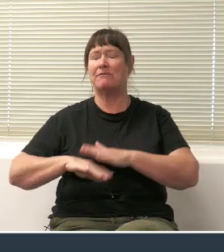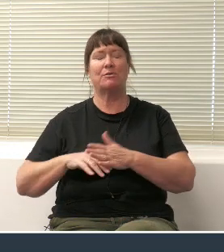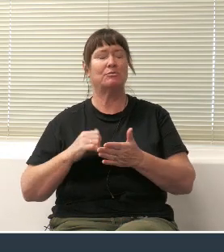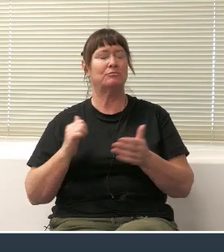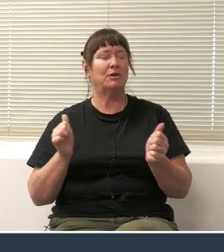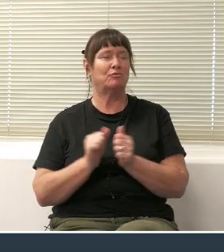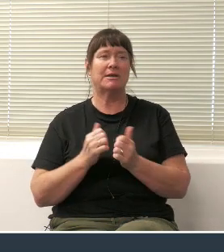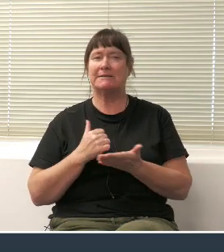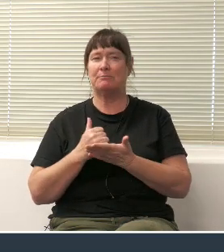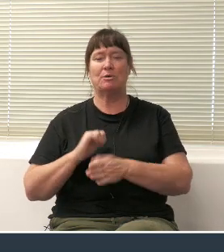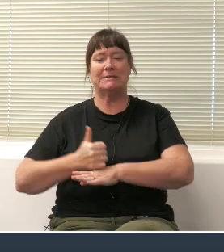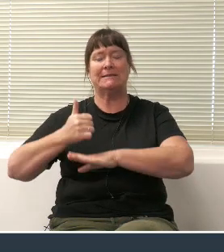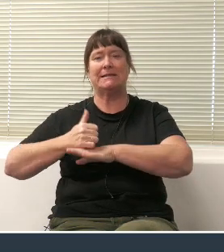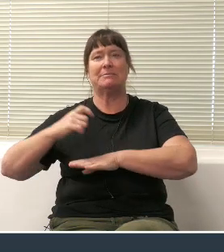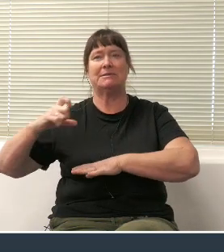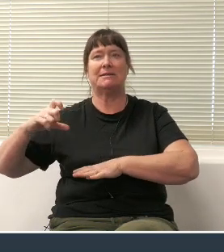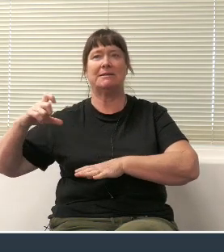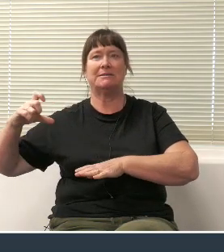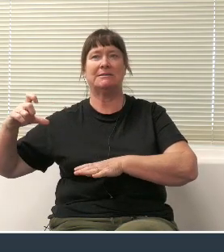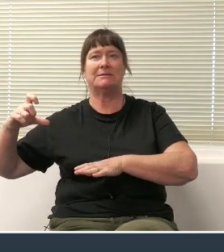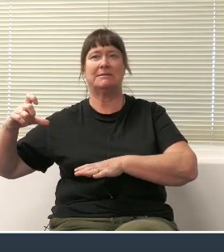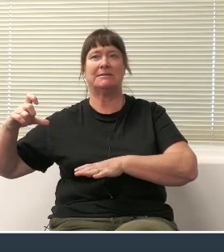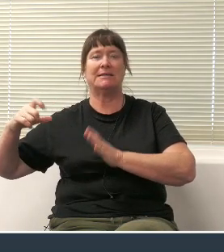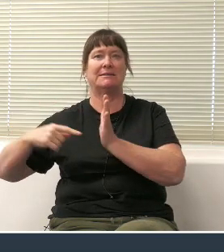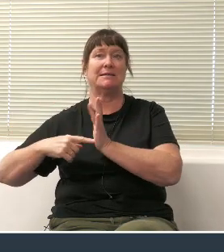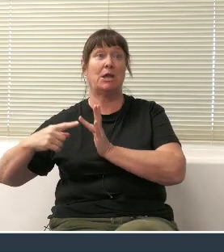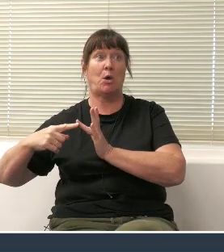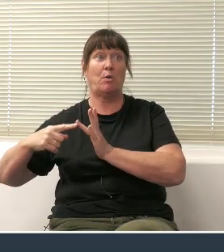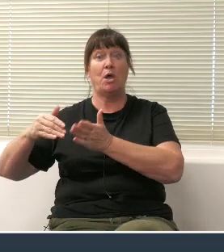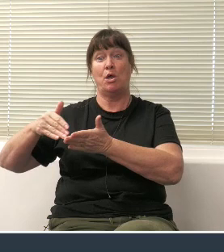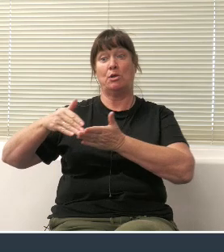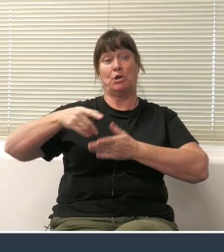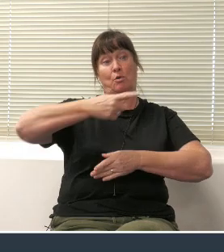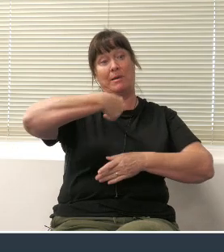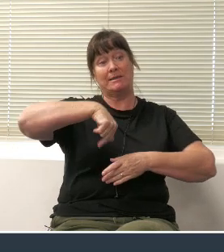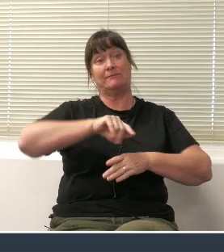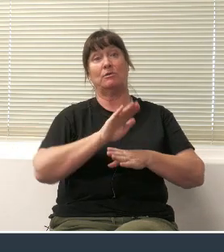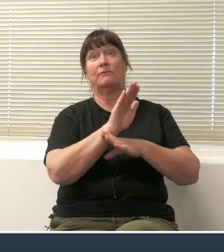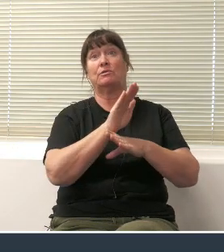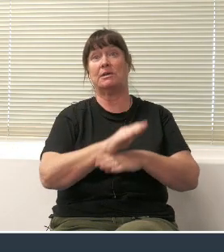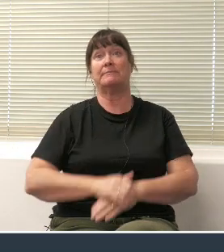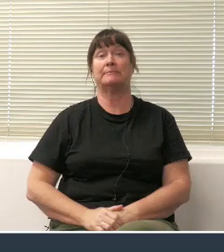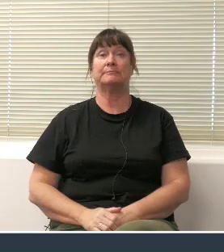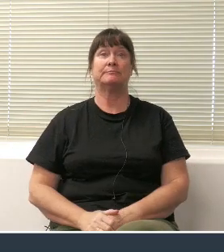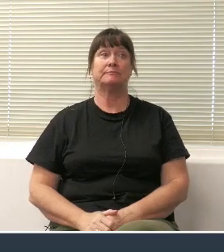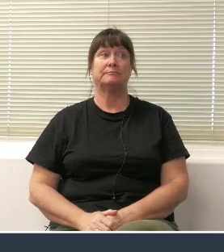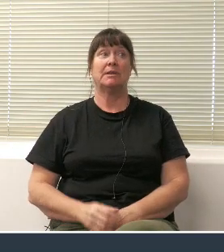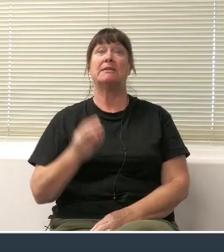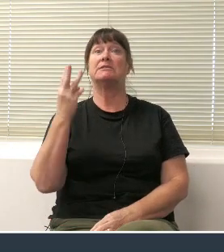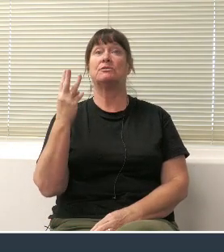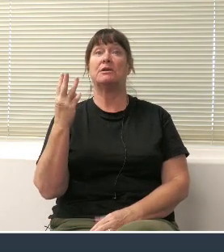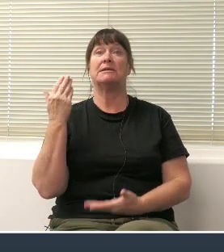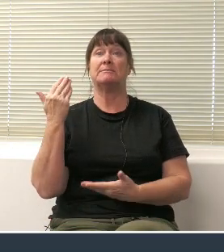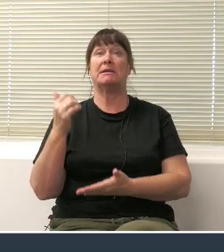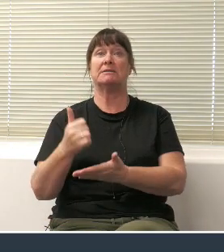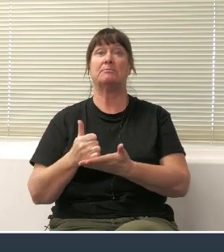supportive of the establishment of this CCTO to assist us into the future. Thank you. Thank you. We have had 3 speak